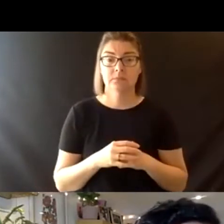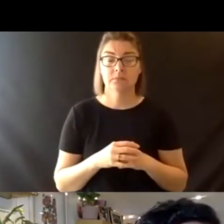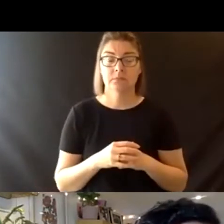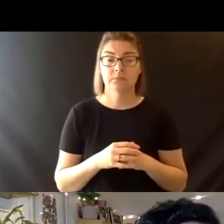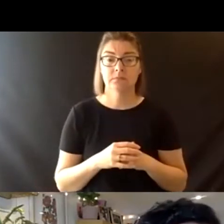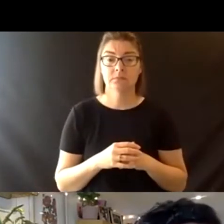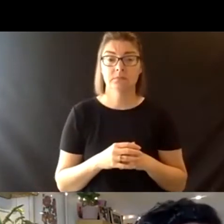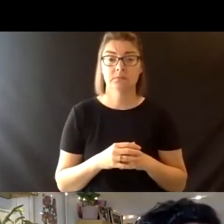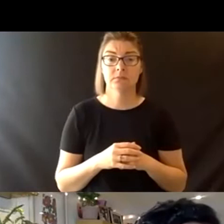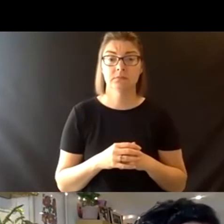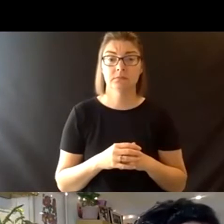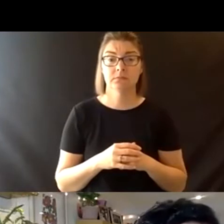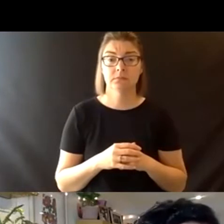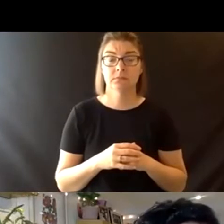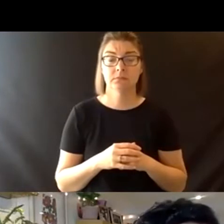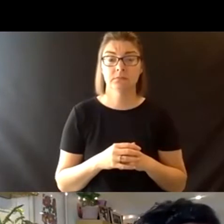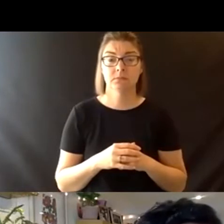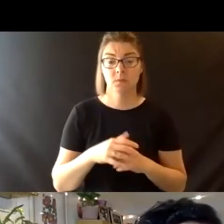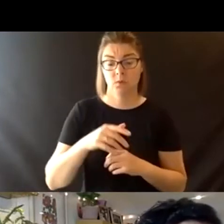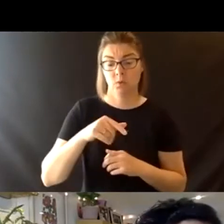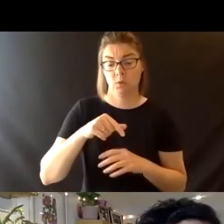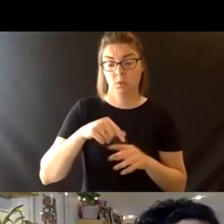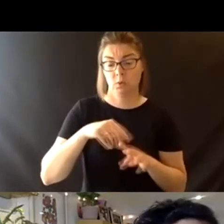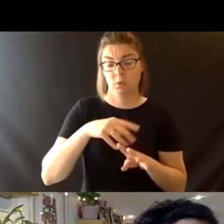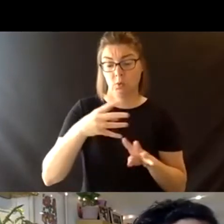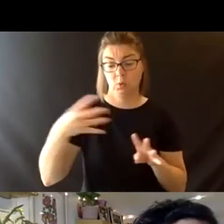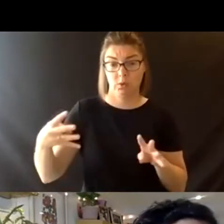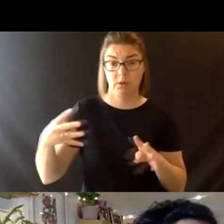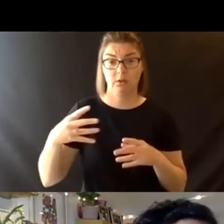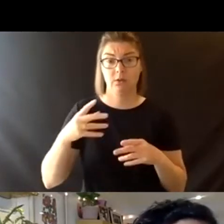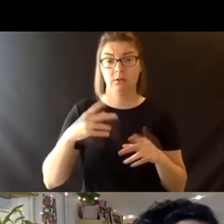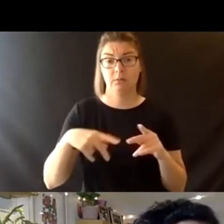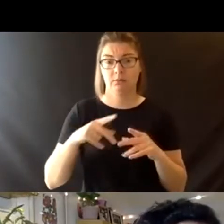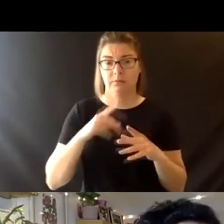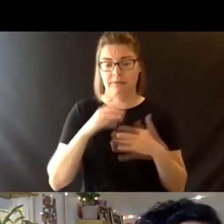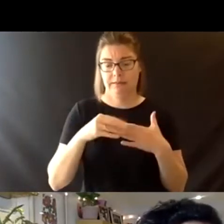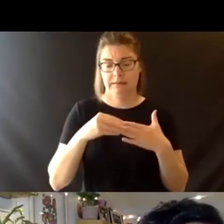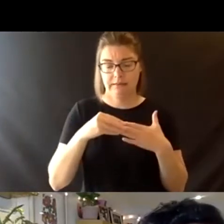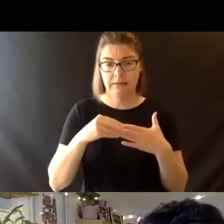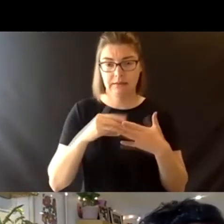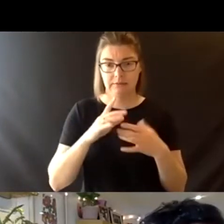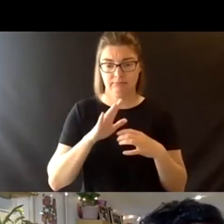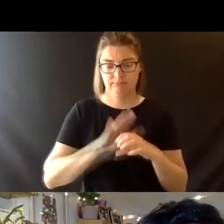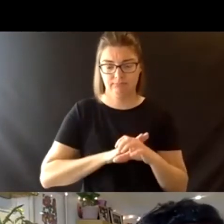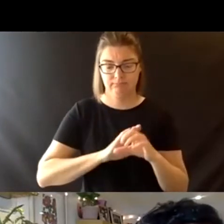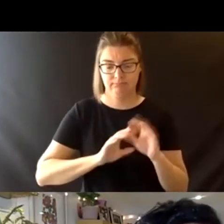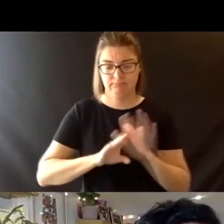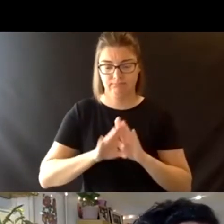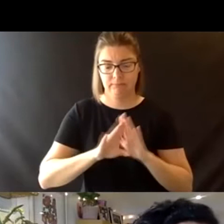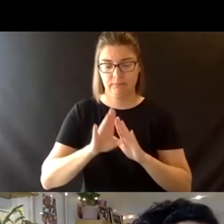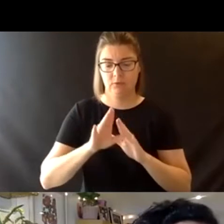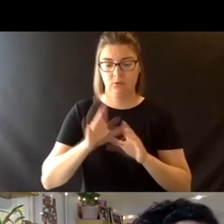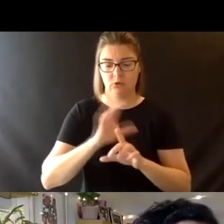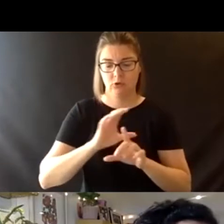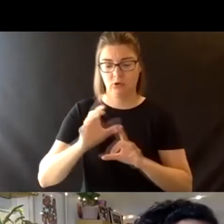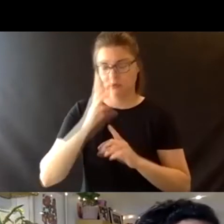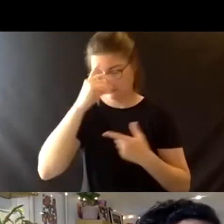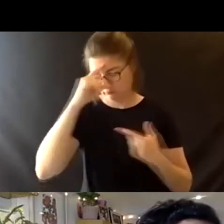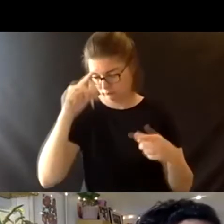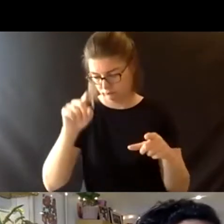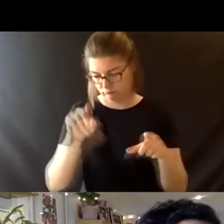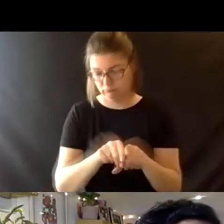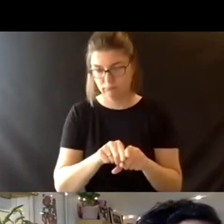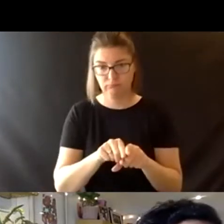fortunately, queer people are leaders in building cultures of consent. It is